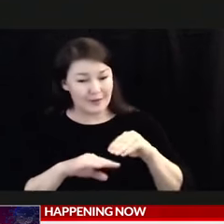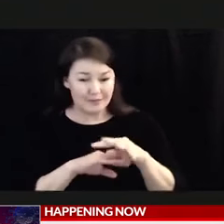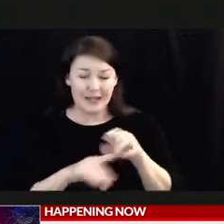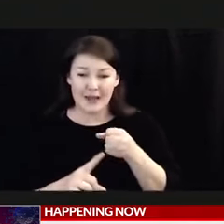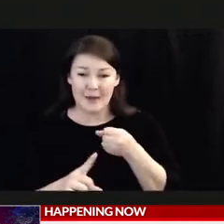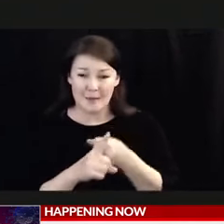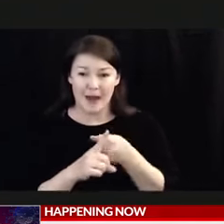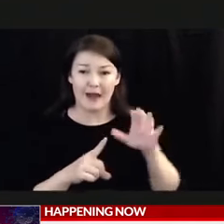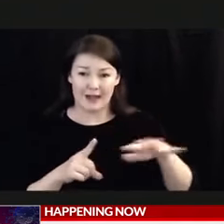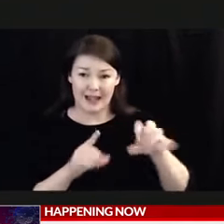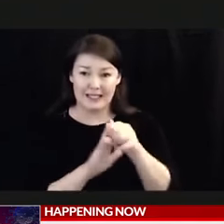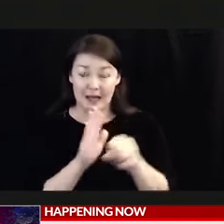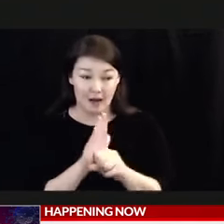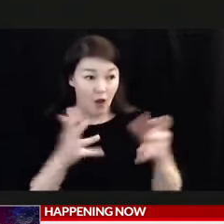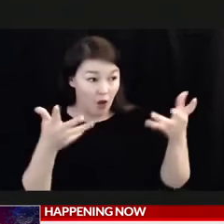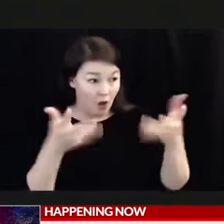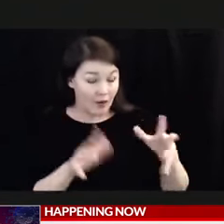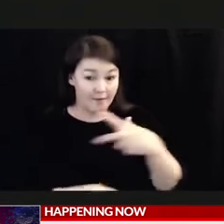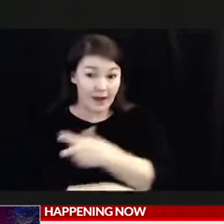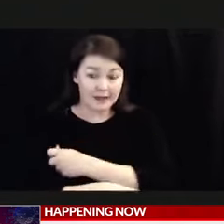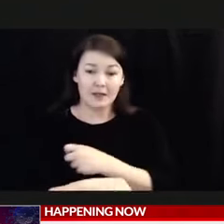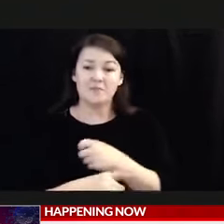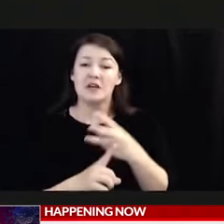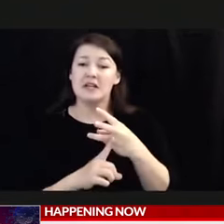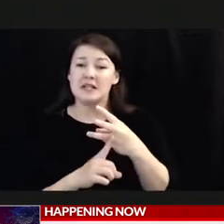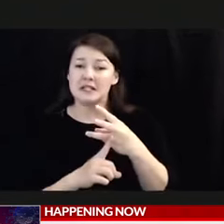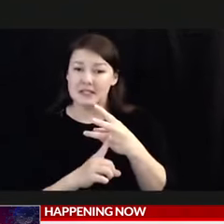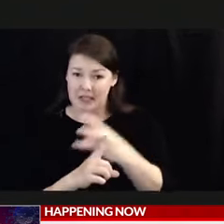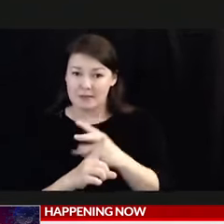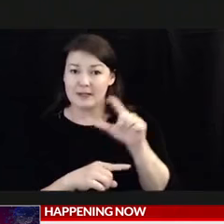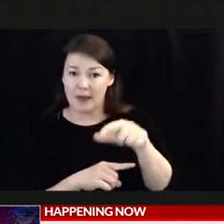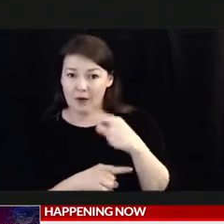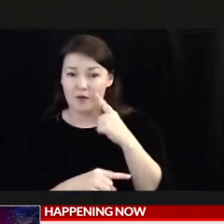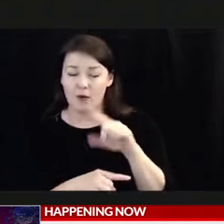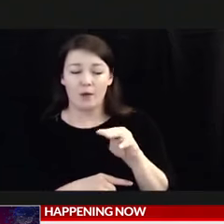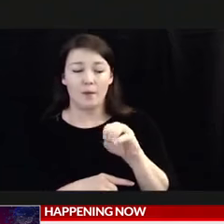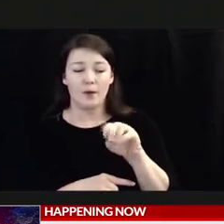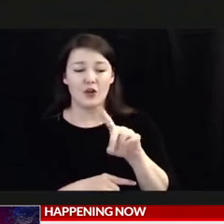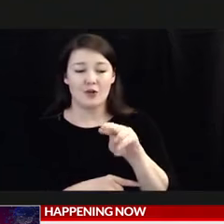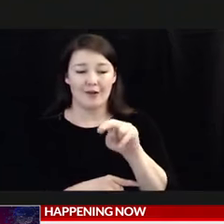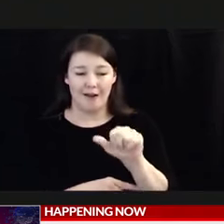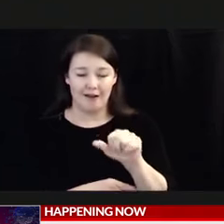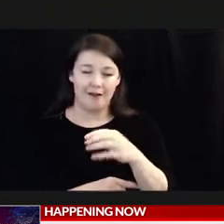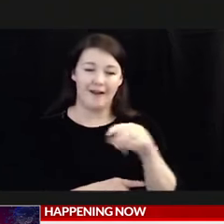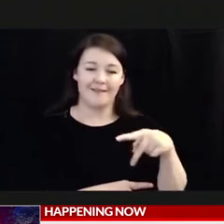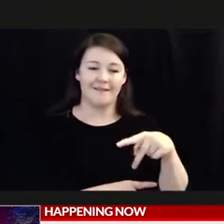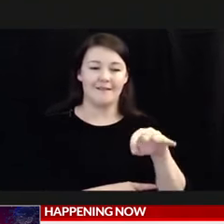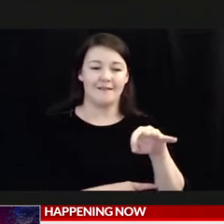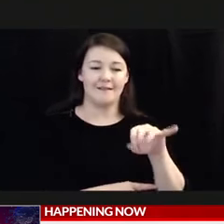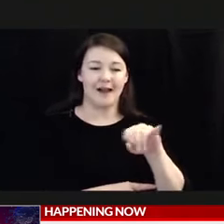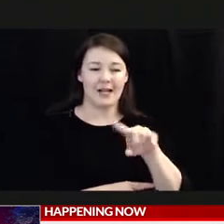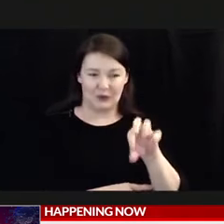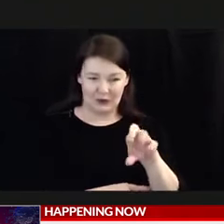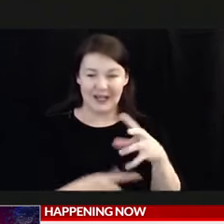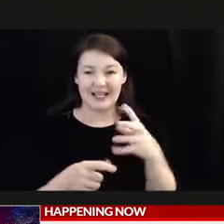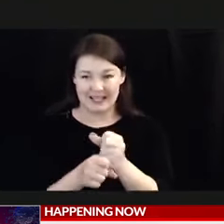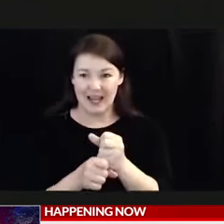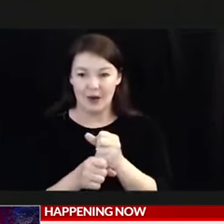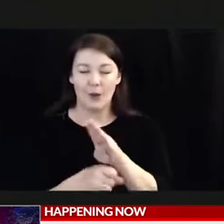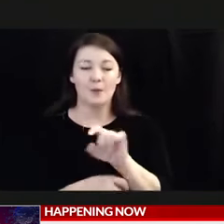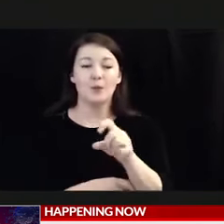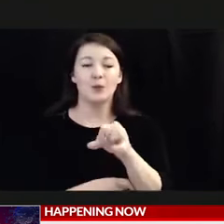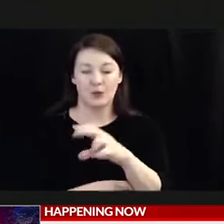encourage you to get a booster after 6 months for Moderna and Pfizer. I did, you should. And if you got Johnson & Johnson 2 months or